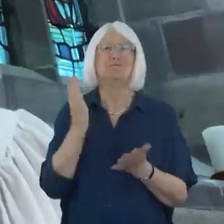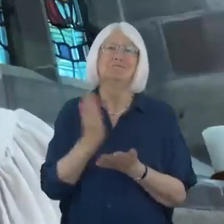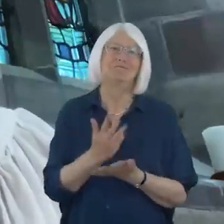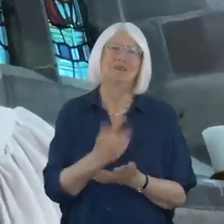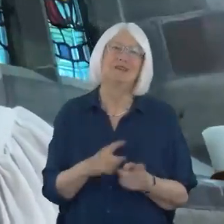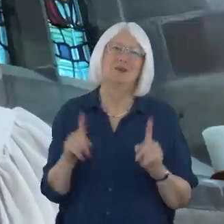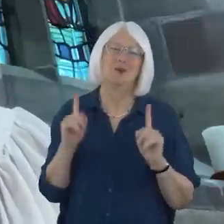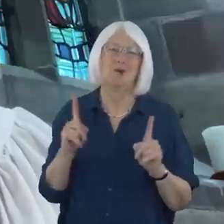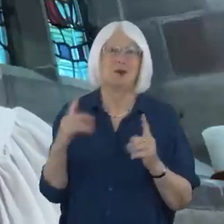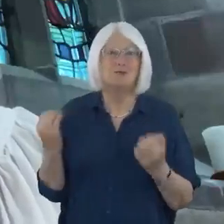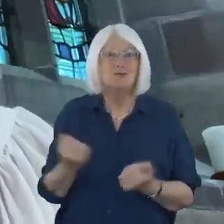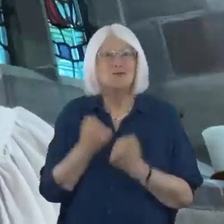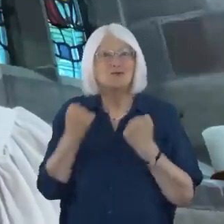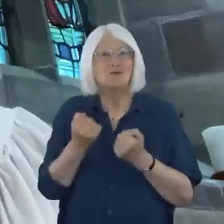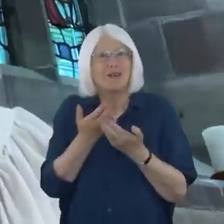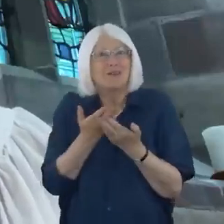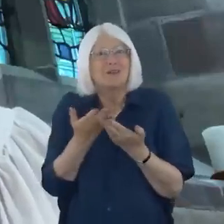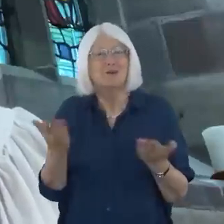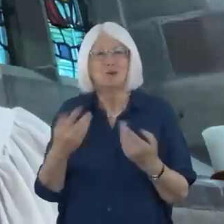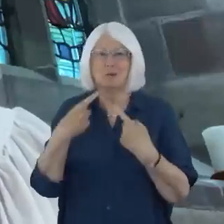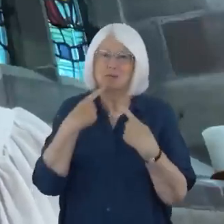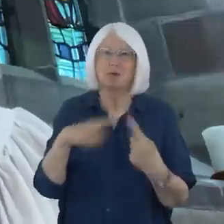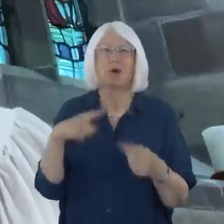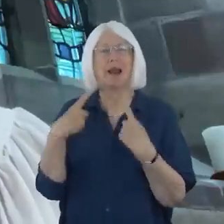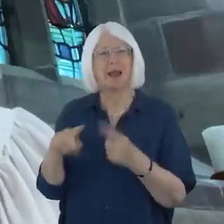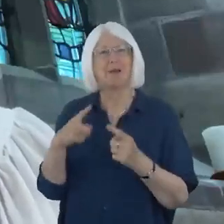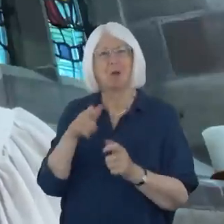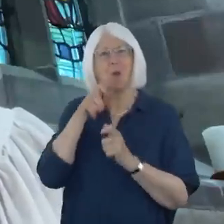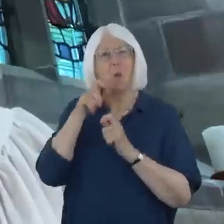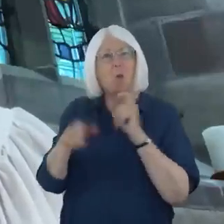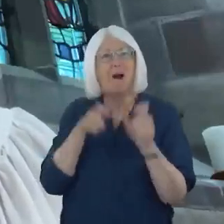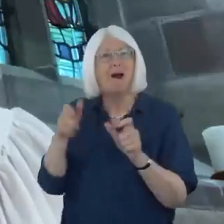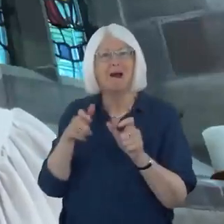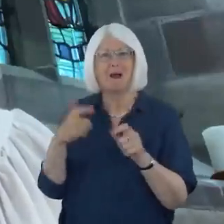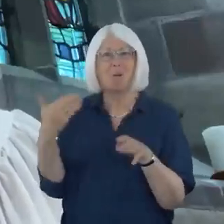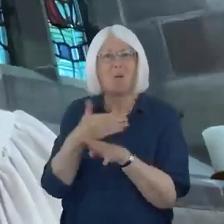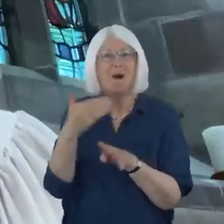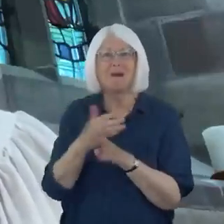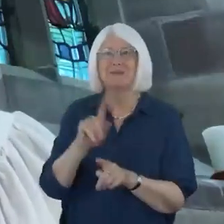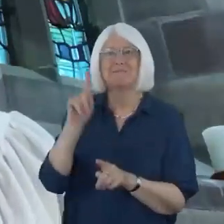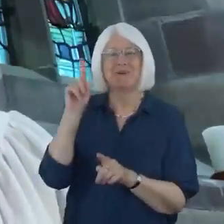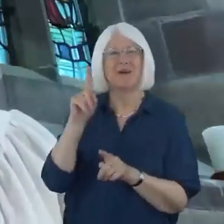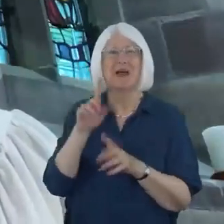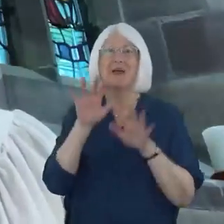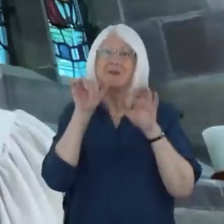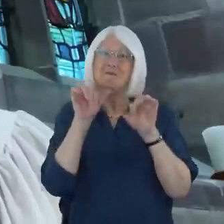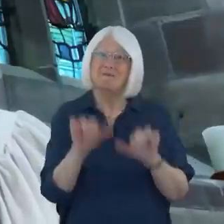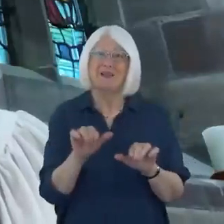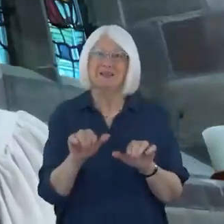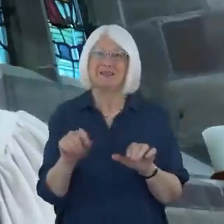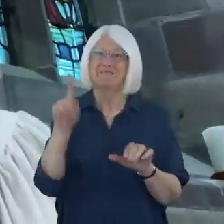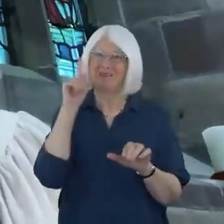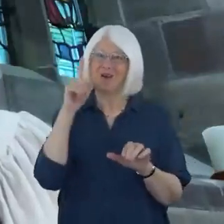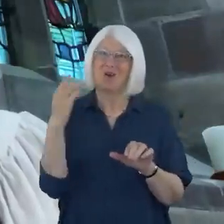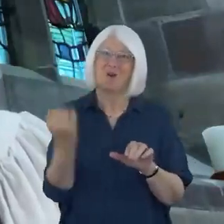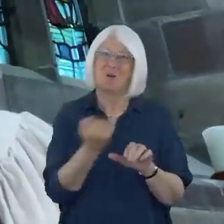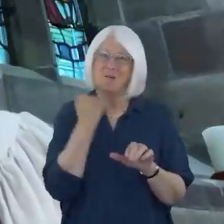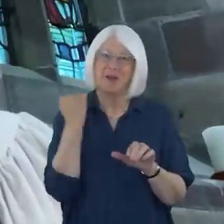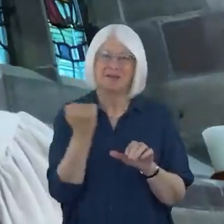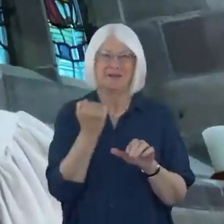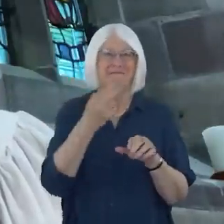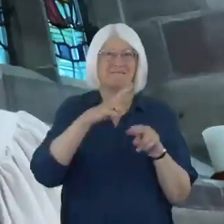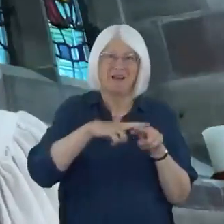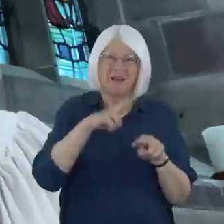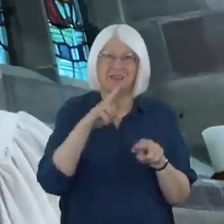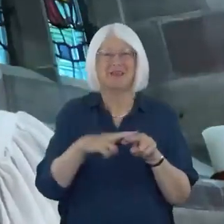Lord, and strengthen you to proclaim the word and works of God. And the blessing of God,